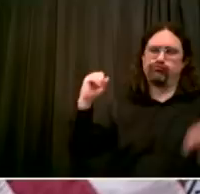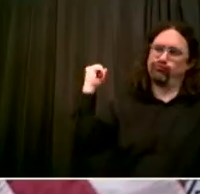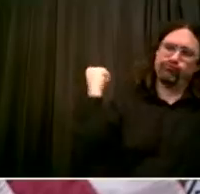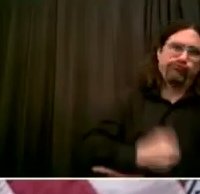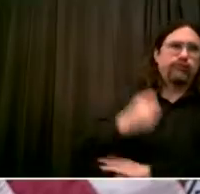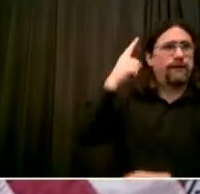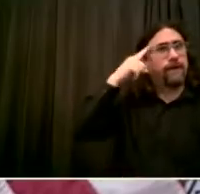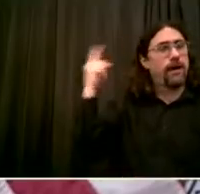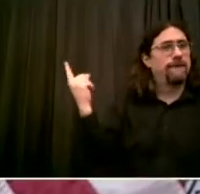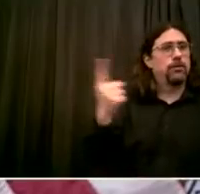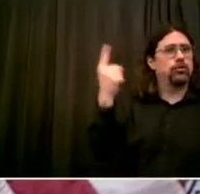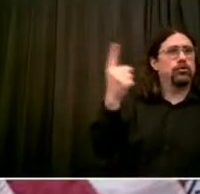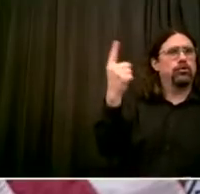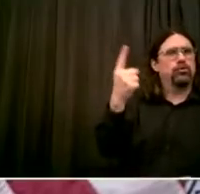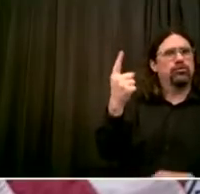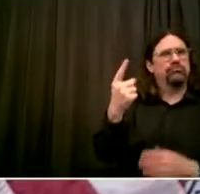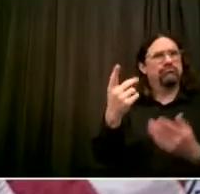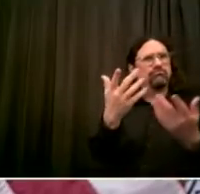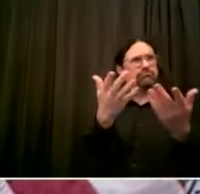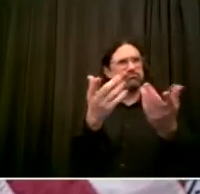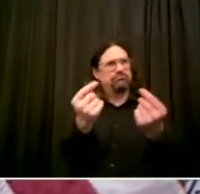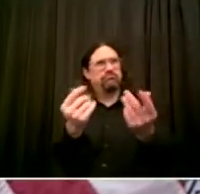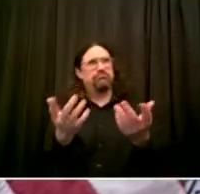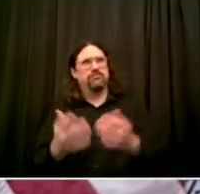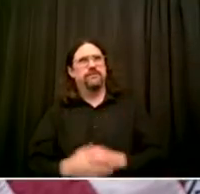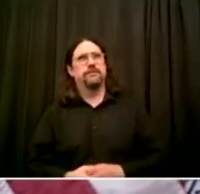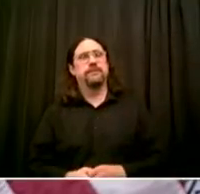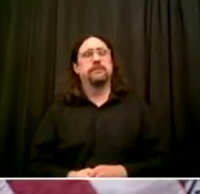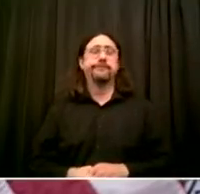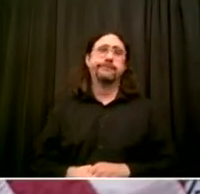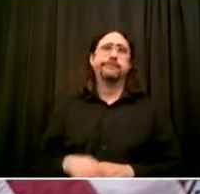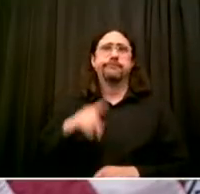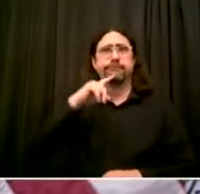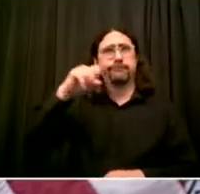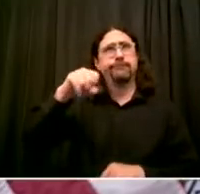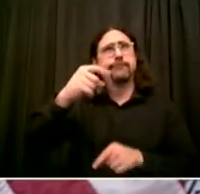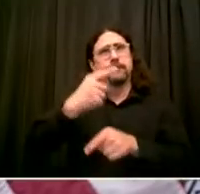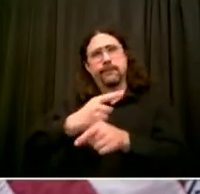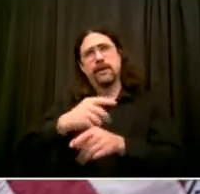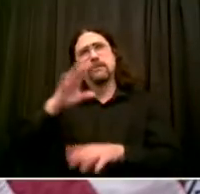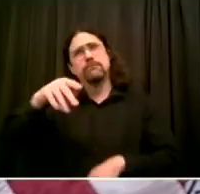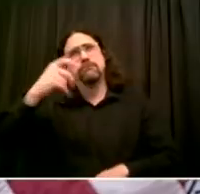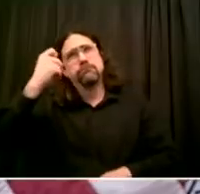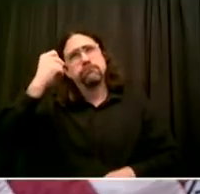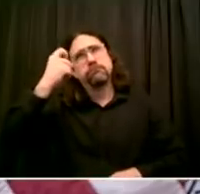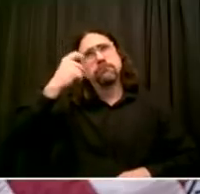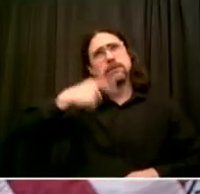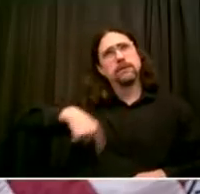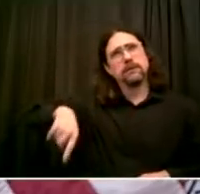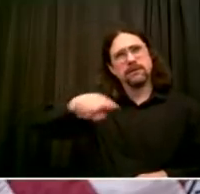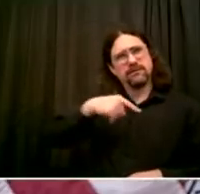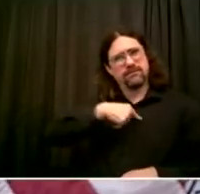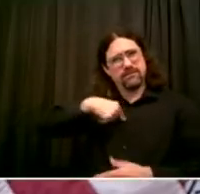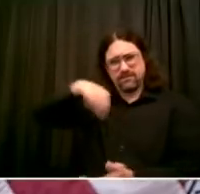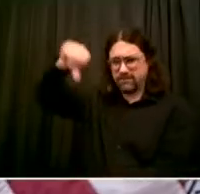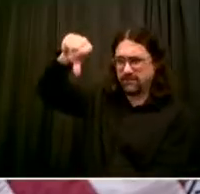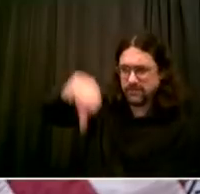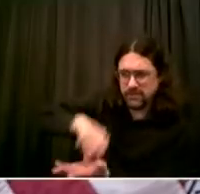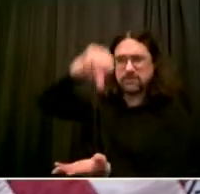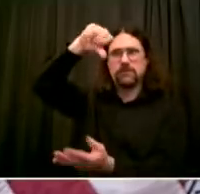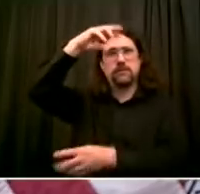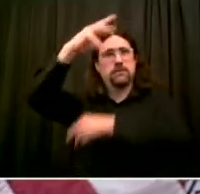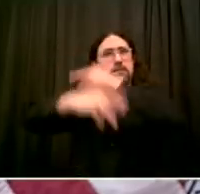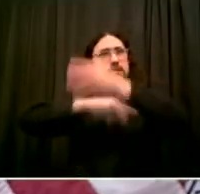been the epicenter of the crisis here in this country. We have the toughest conditions, the most